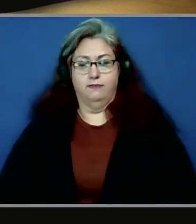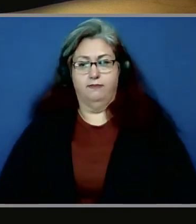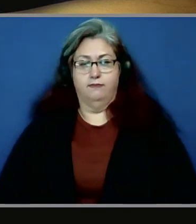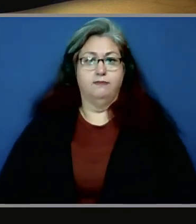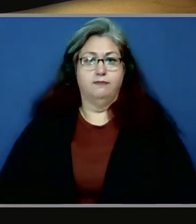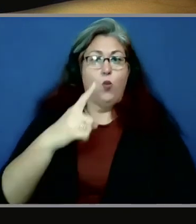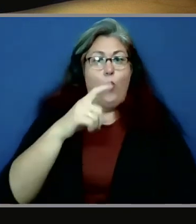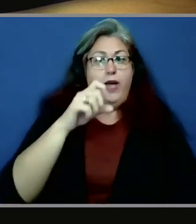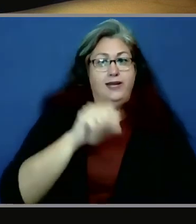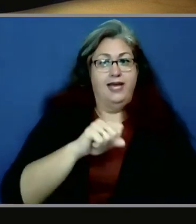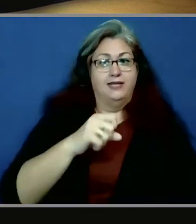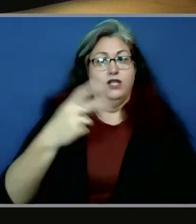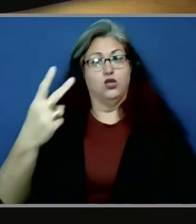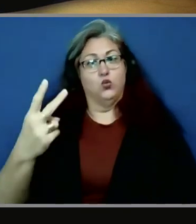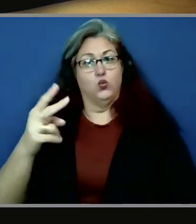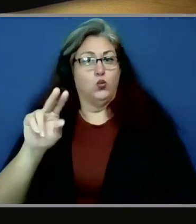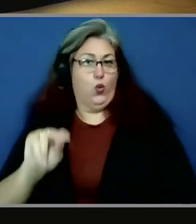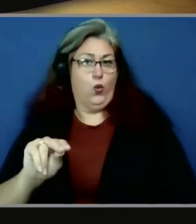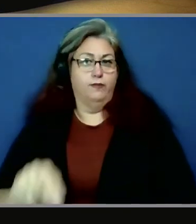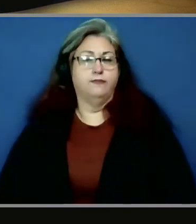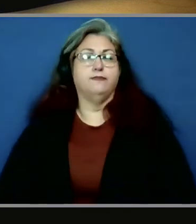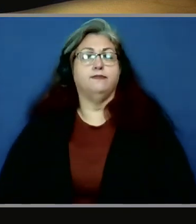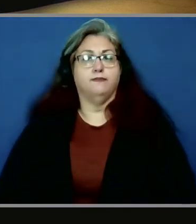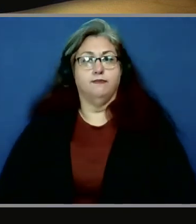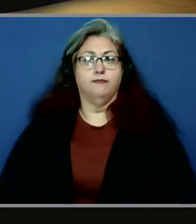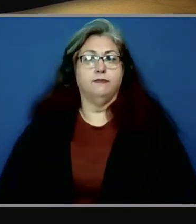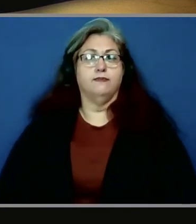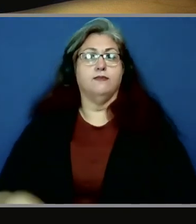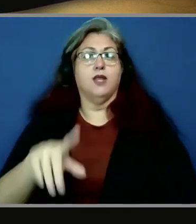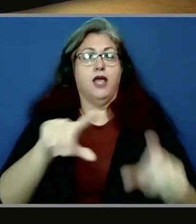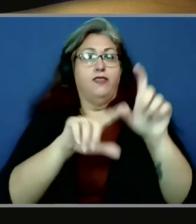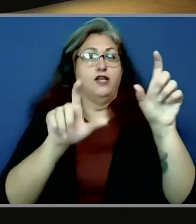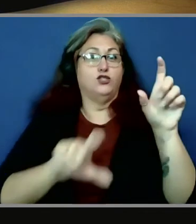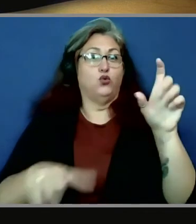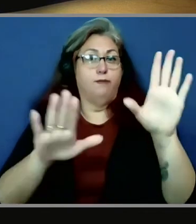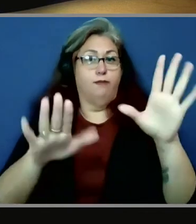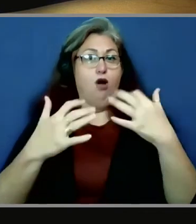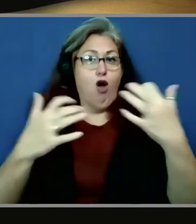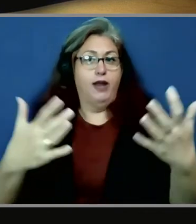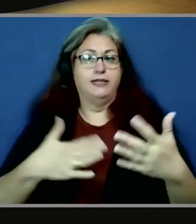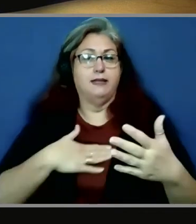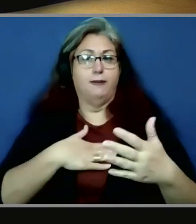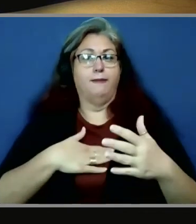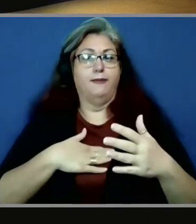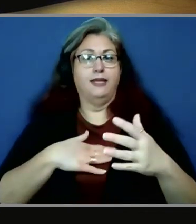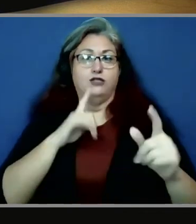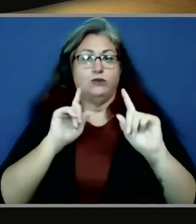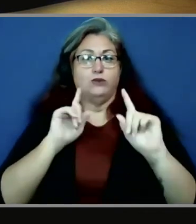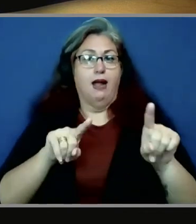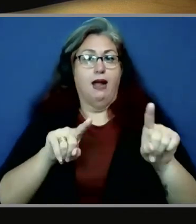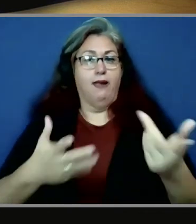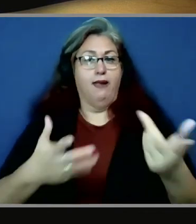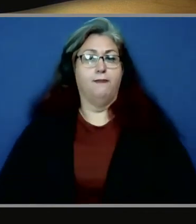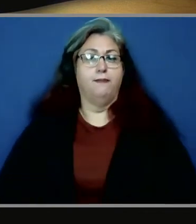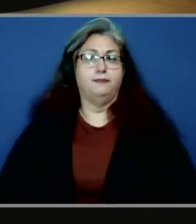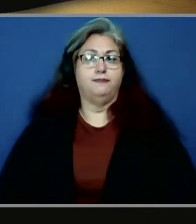1, yes. 2, no. Zoom audience, please respond to this poll, to the poll